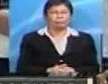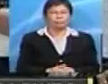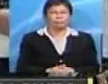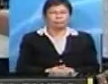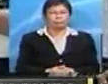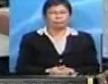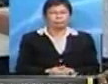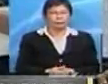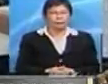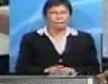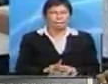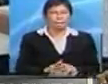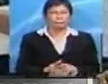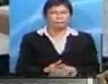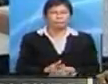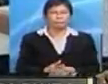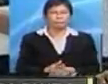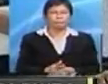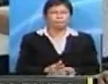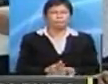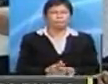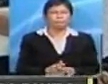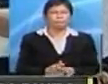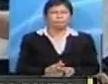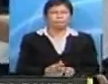The lady has put on the head, Chris.